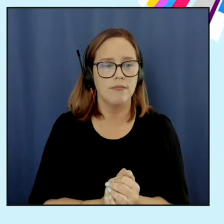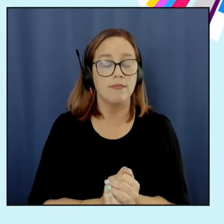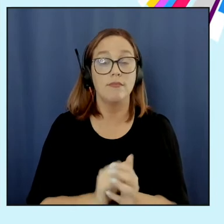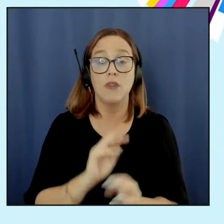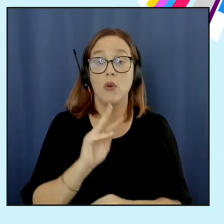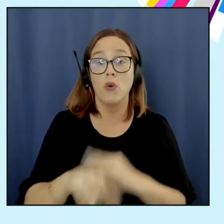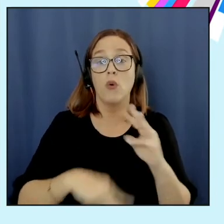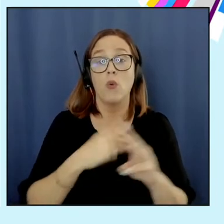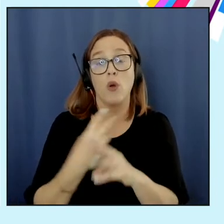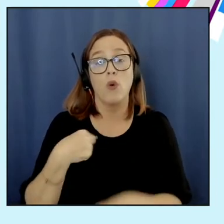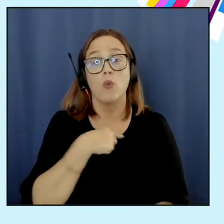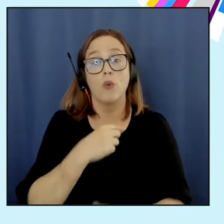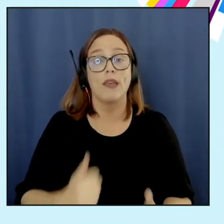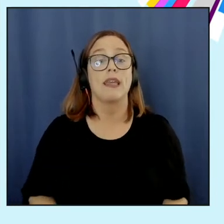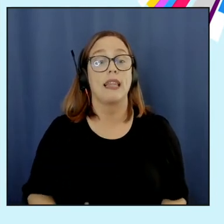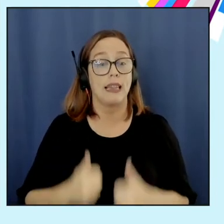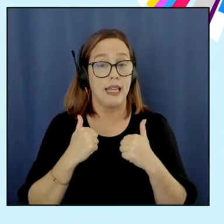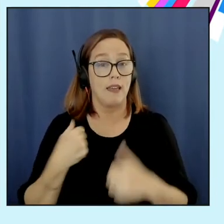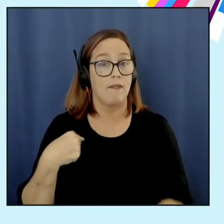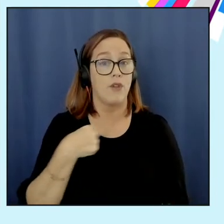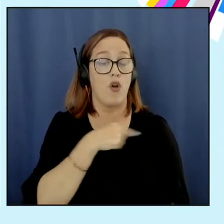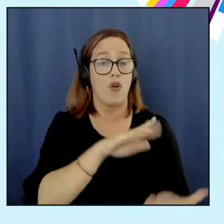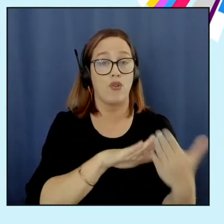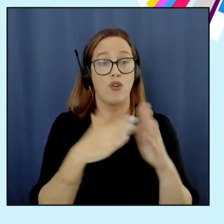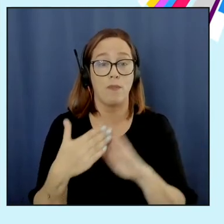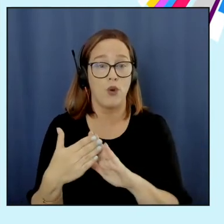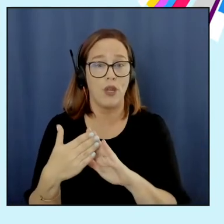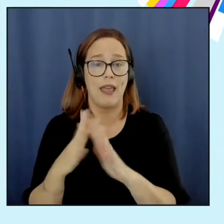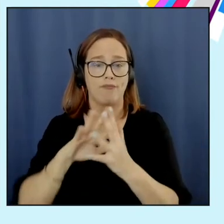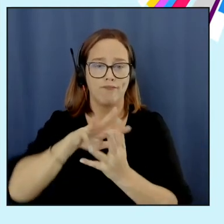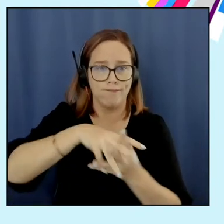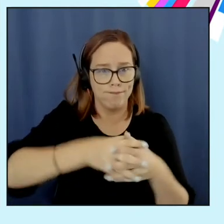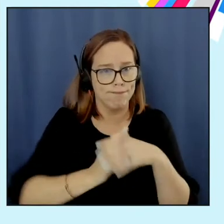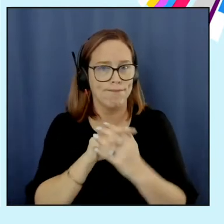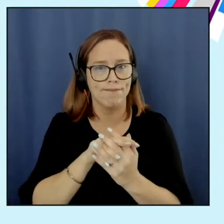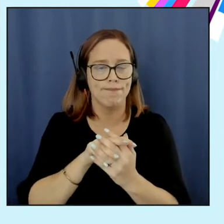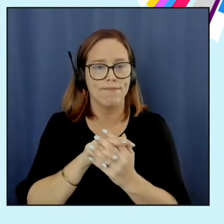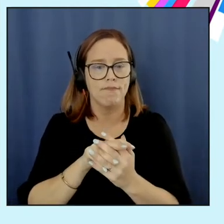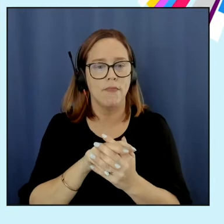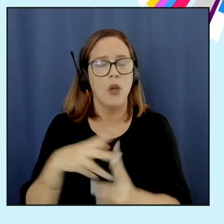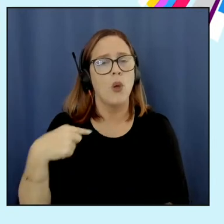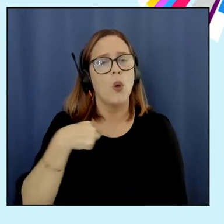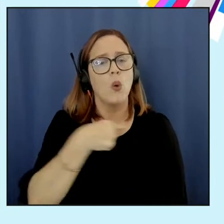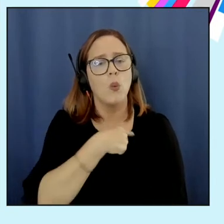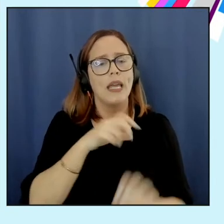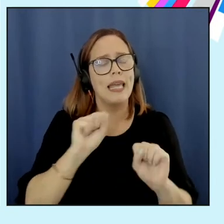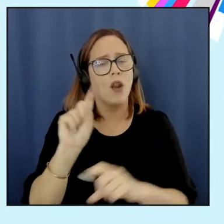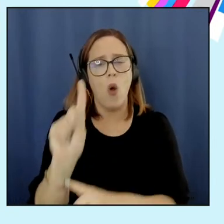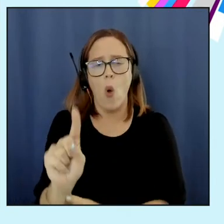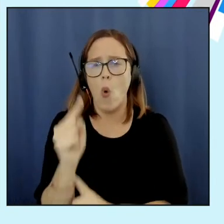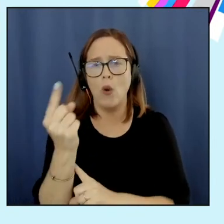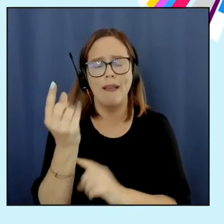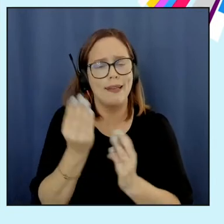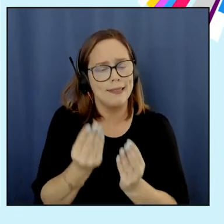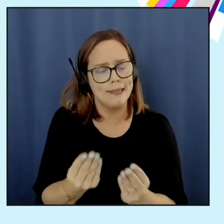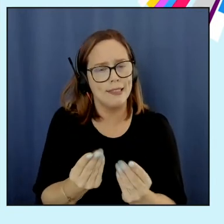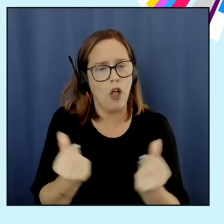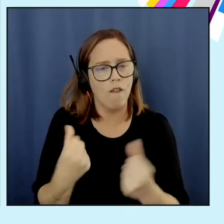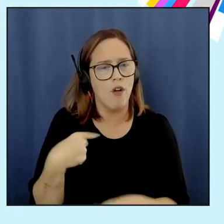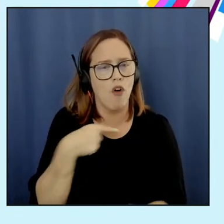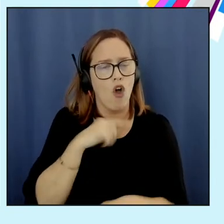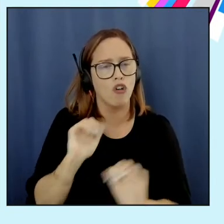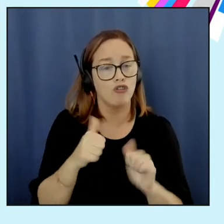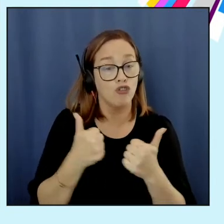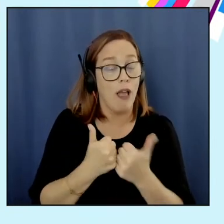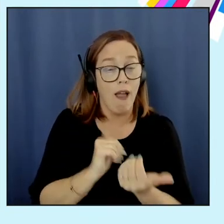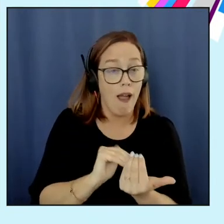in, our communities are interconnected, and we can only solve our challenges if we